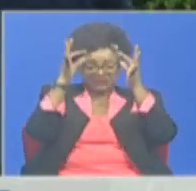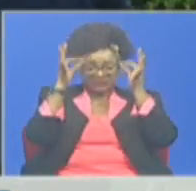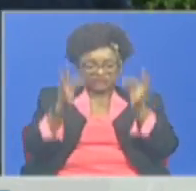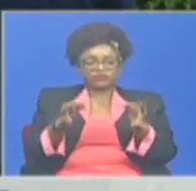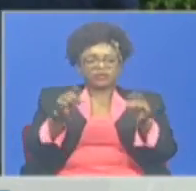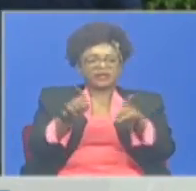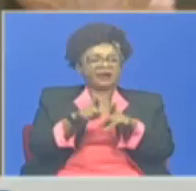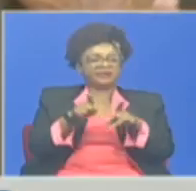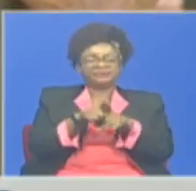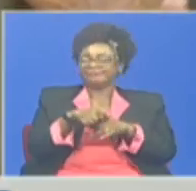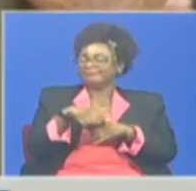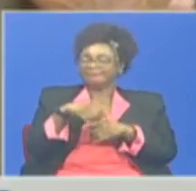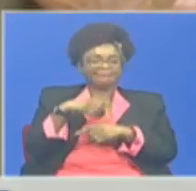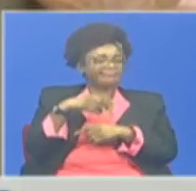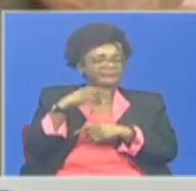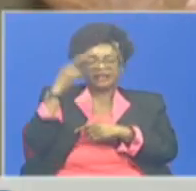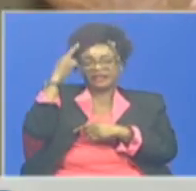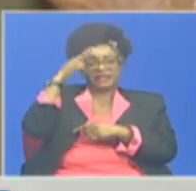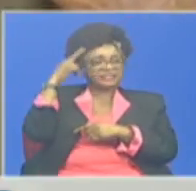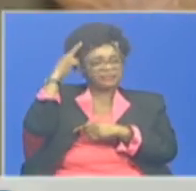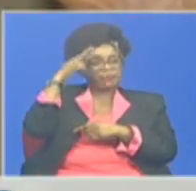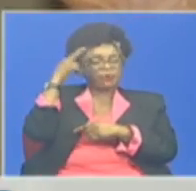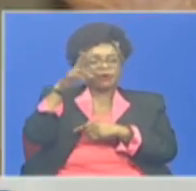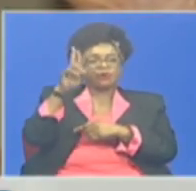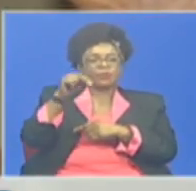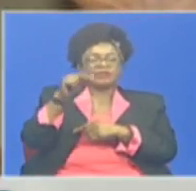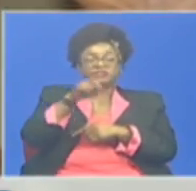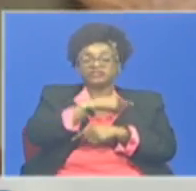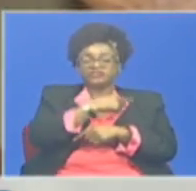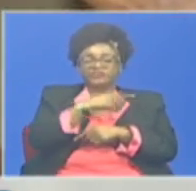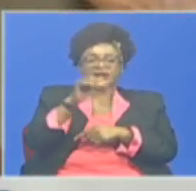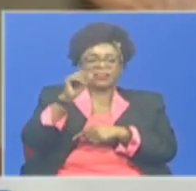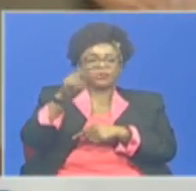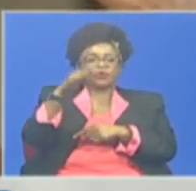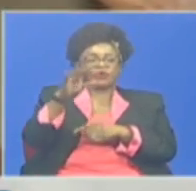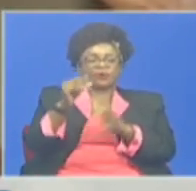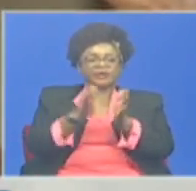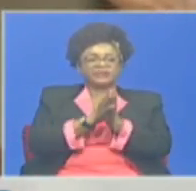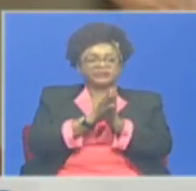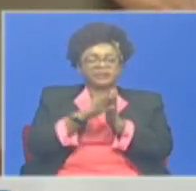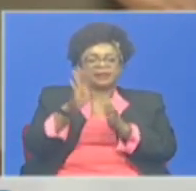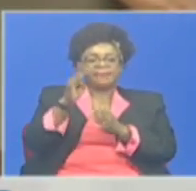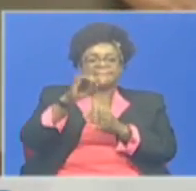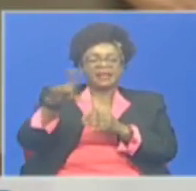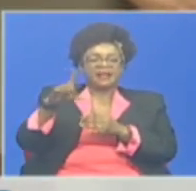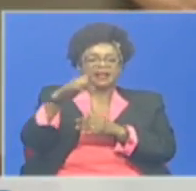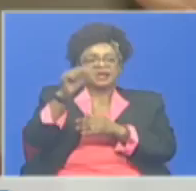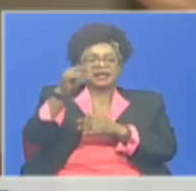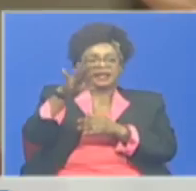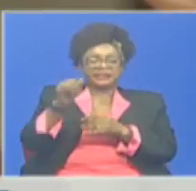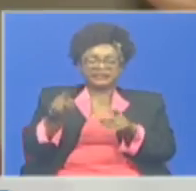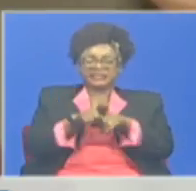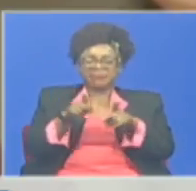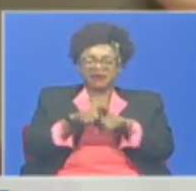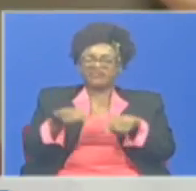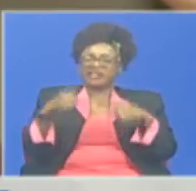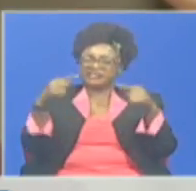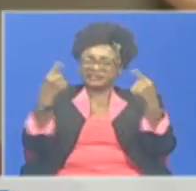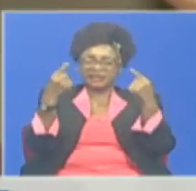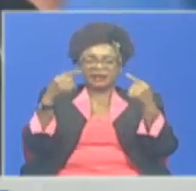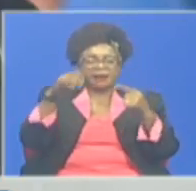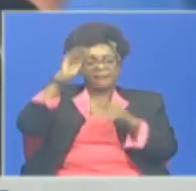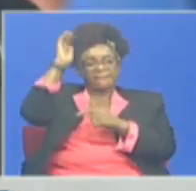deeply regrettable. UN Chief Antonio Guterres and billionaire Bill Gates have also criticized President